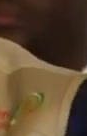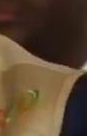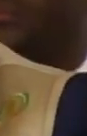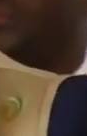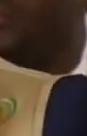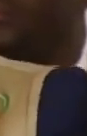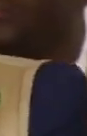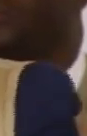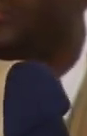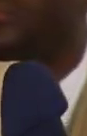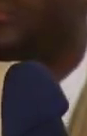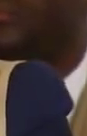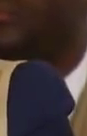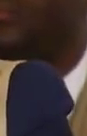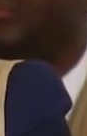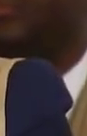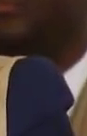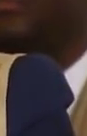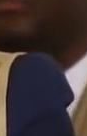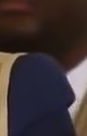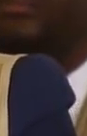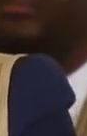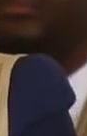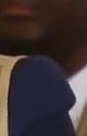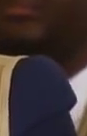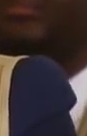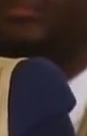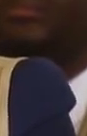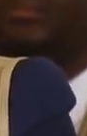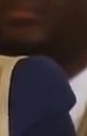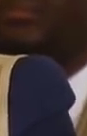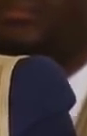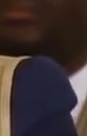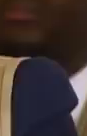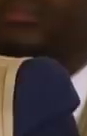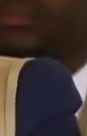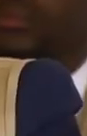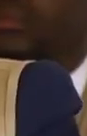there has been no complaint that has been received by any of our